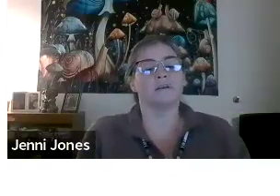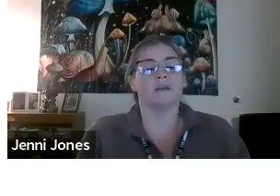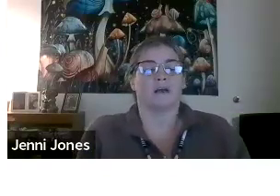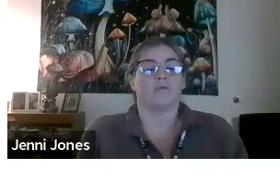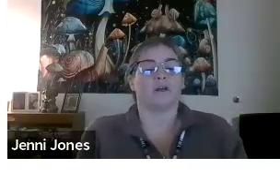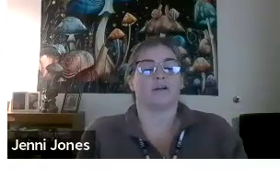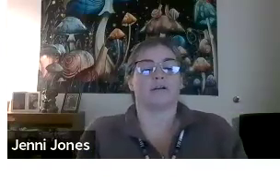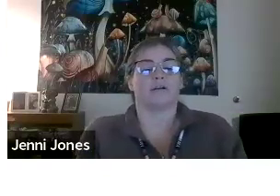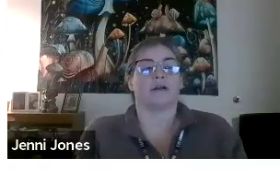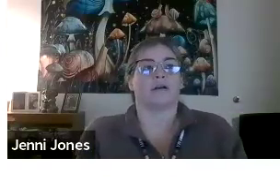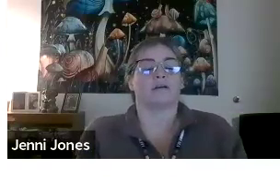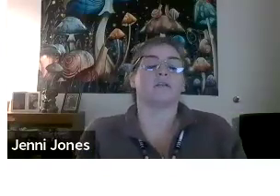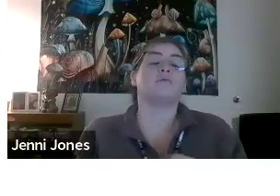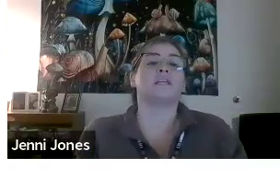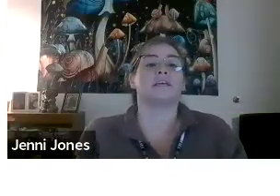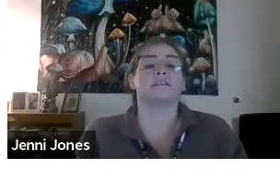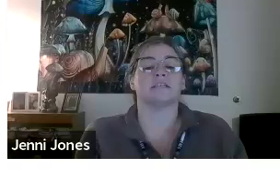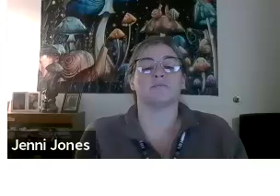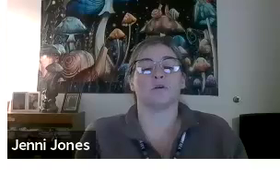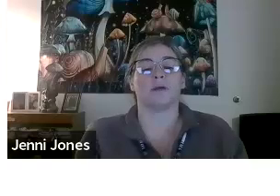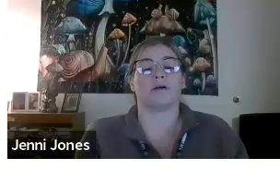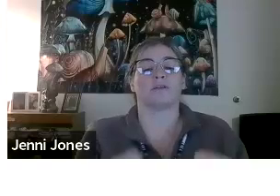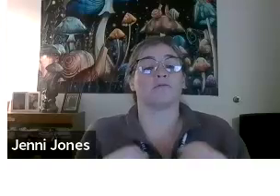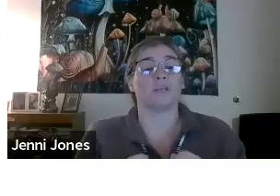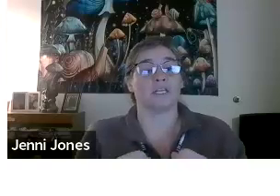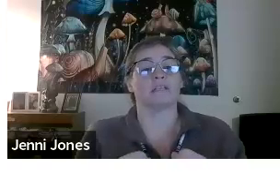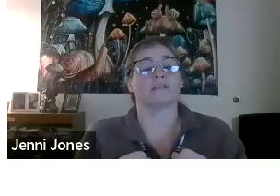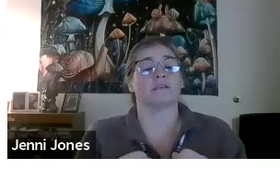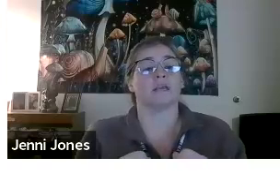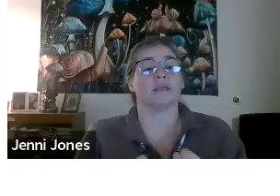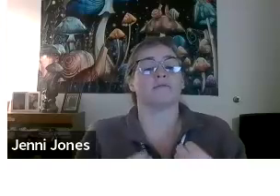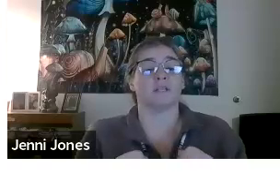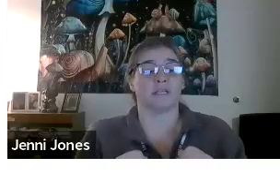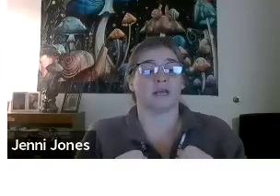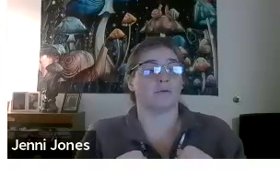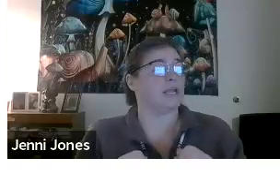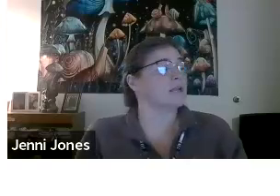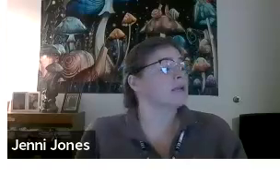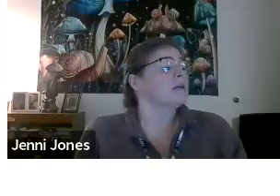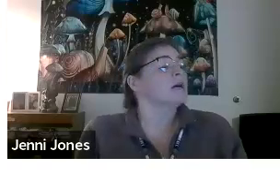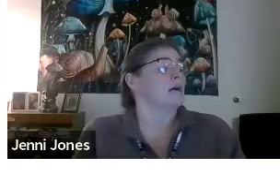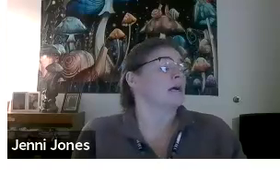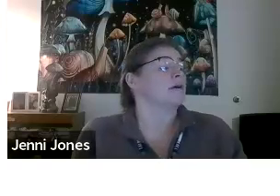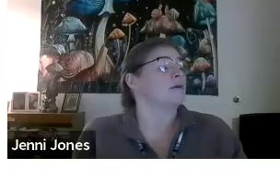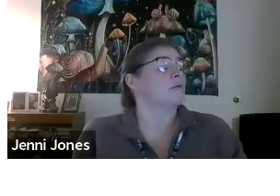objective, where loneliness is more about their feelings and feeling that